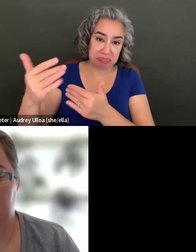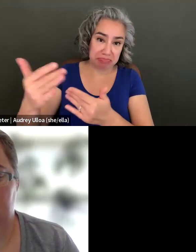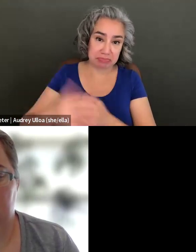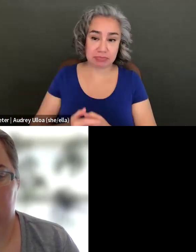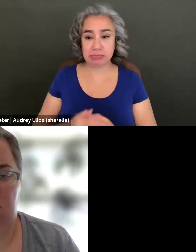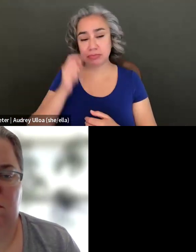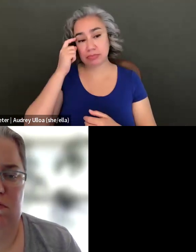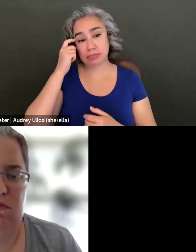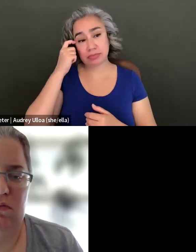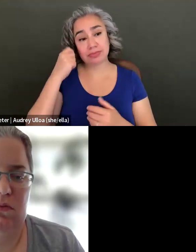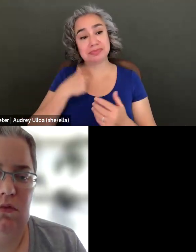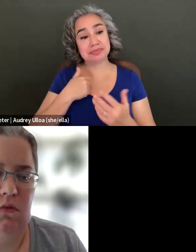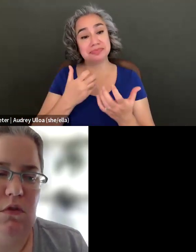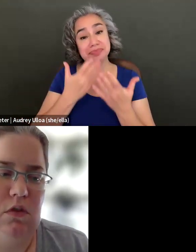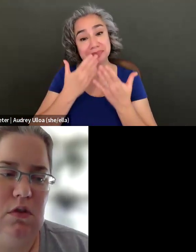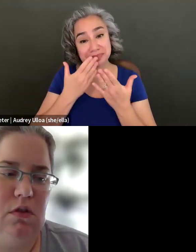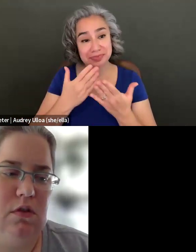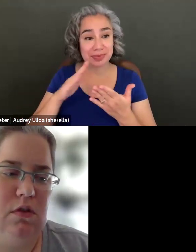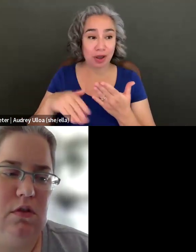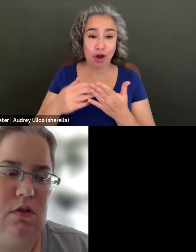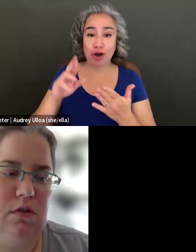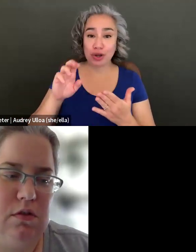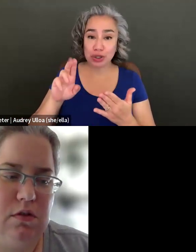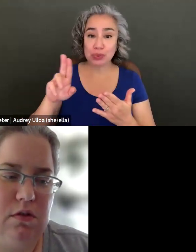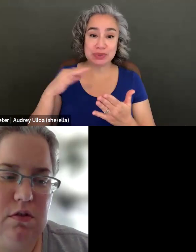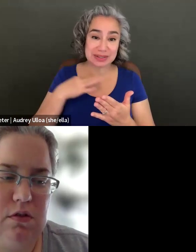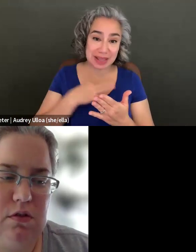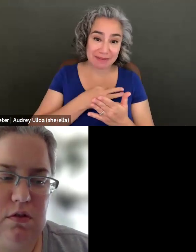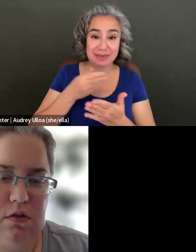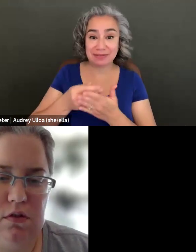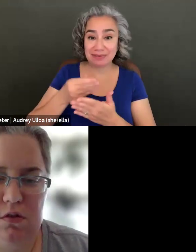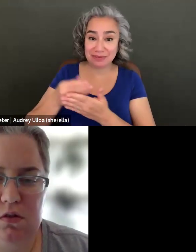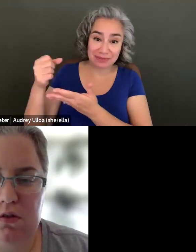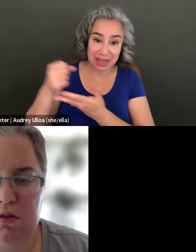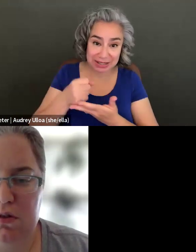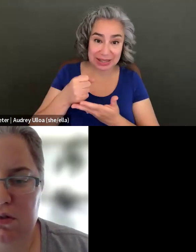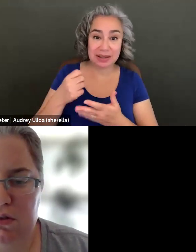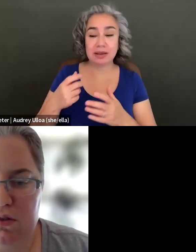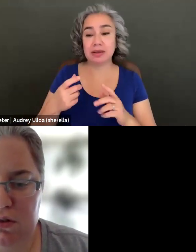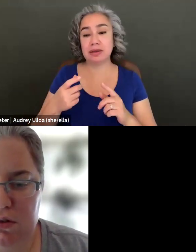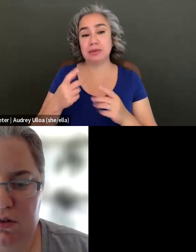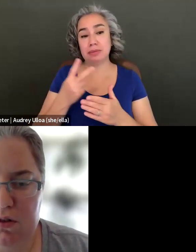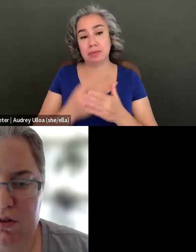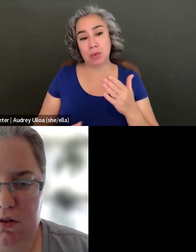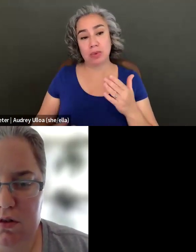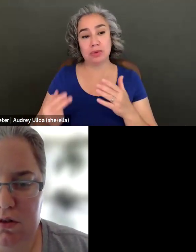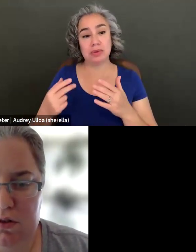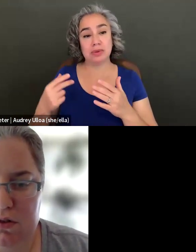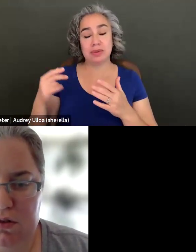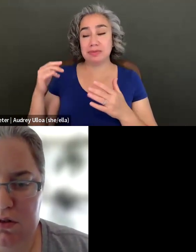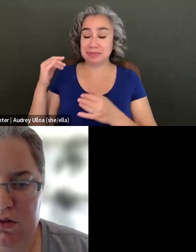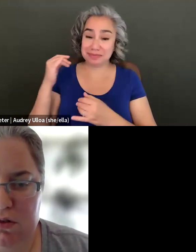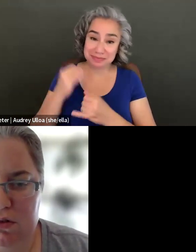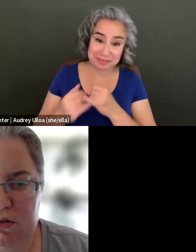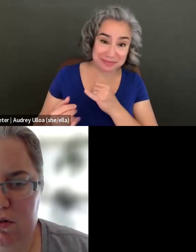I would like to acknowledge all of the REU staff, our funding sources, both those that came to us